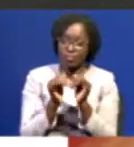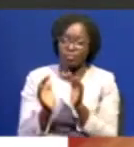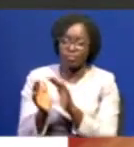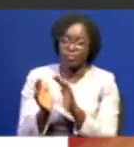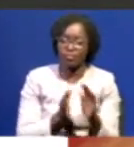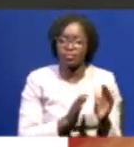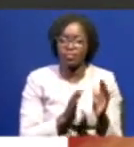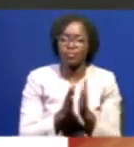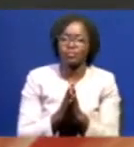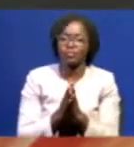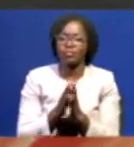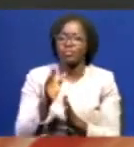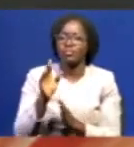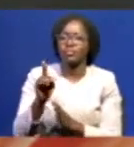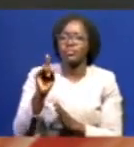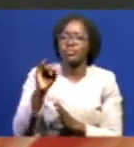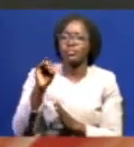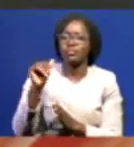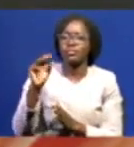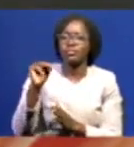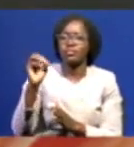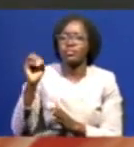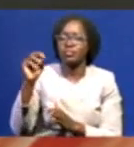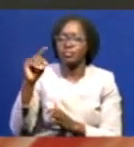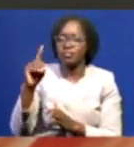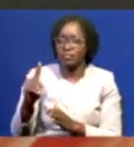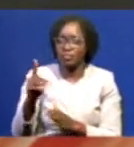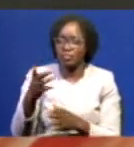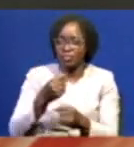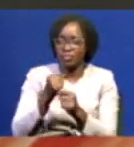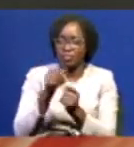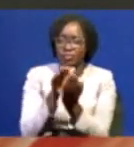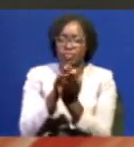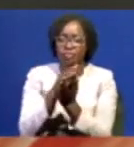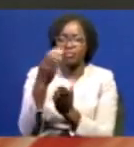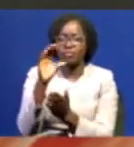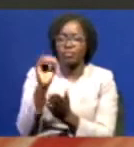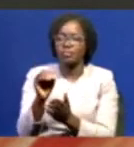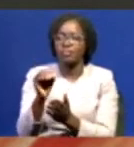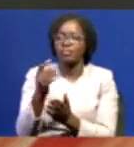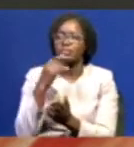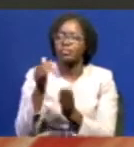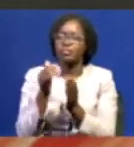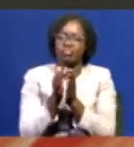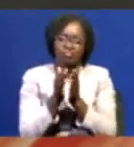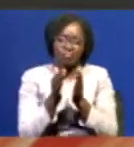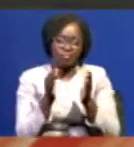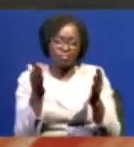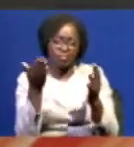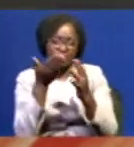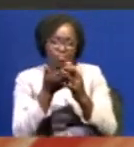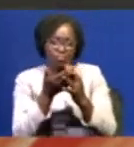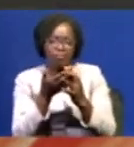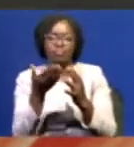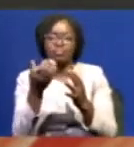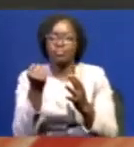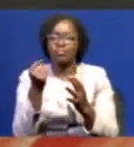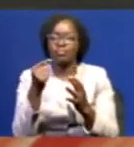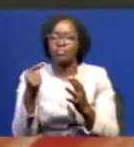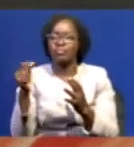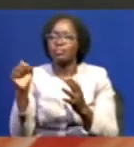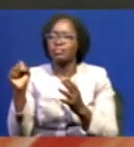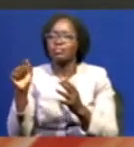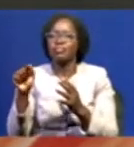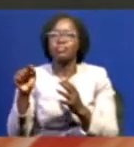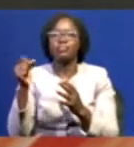Diamond Trust Bank CEO Nasim Devji projects that the economy will expand between 5% and 5.5% this